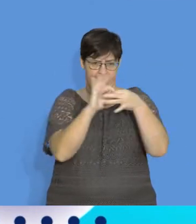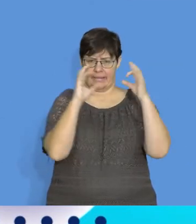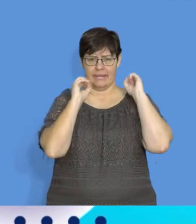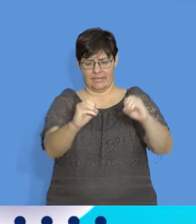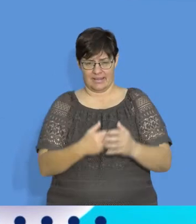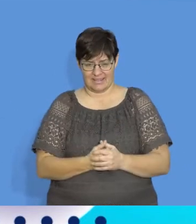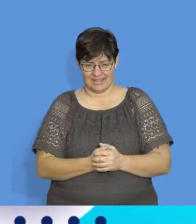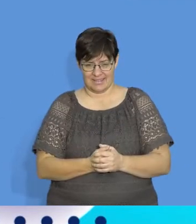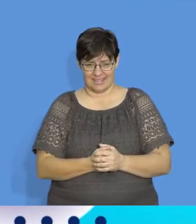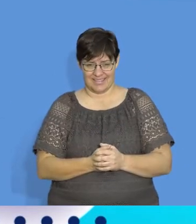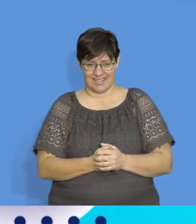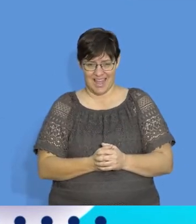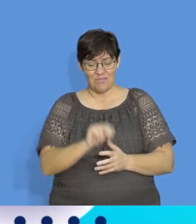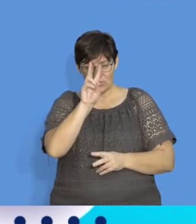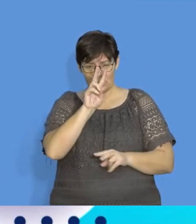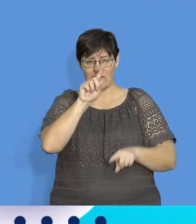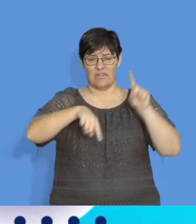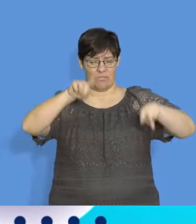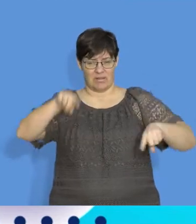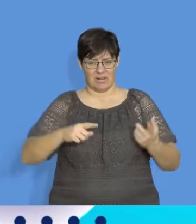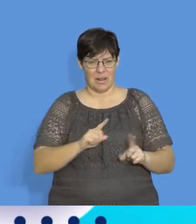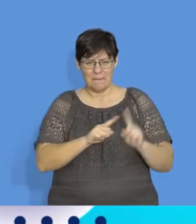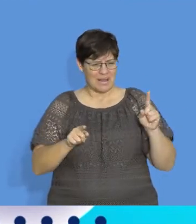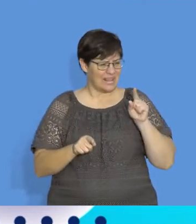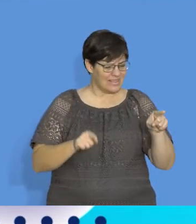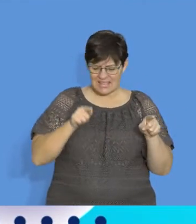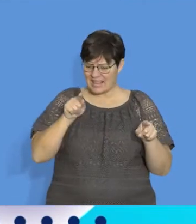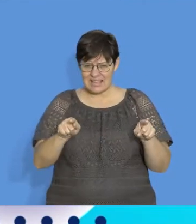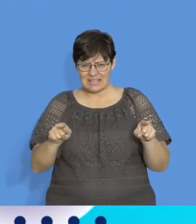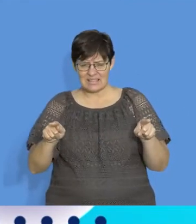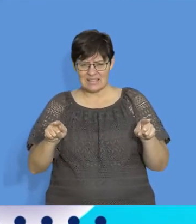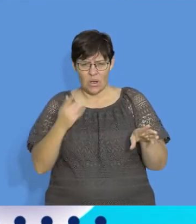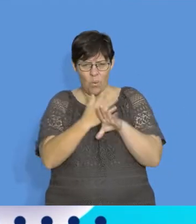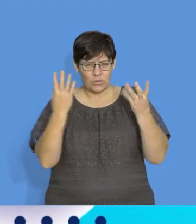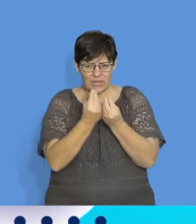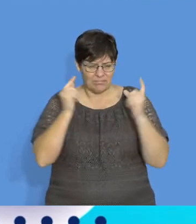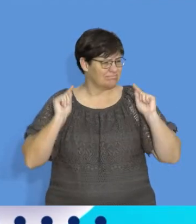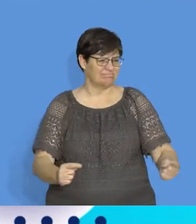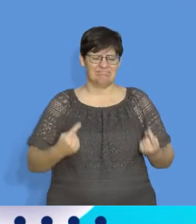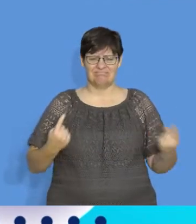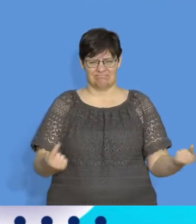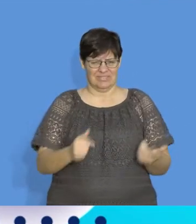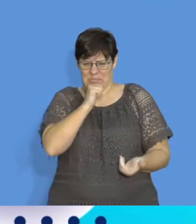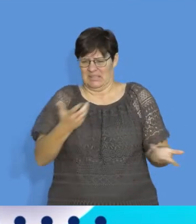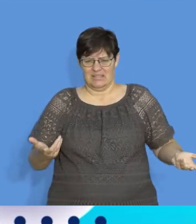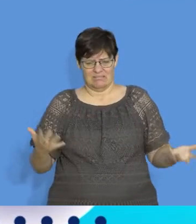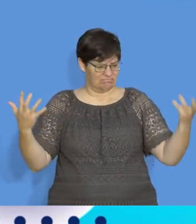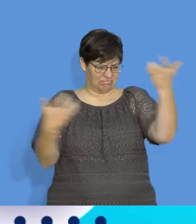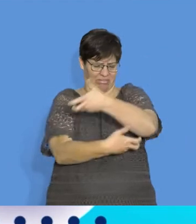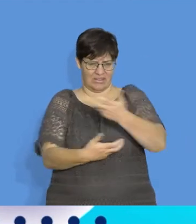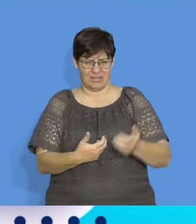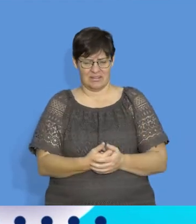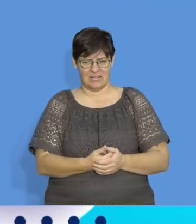association. Yes, we're interested in two variables that have no association. We also